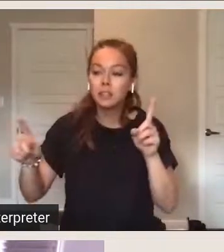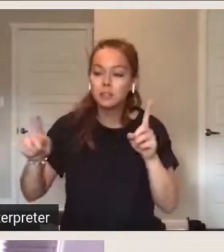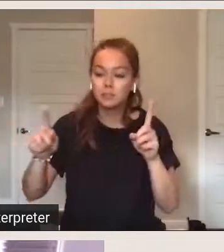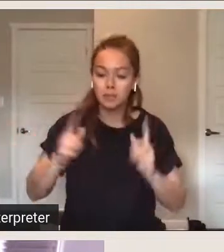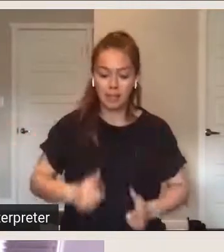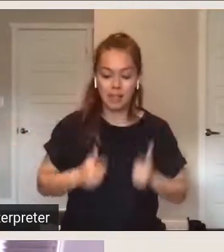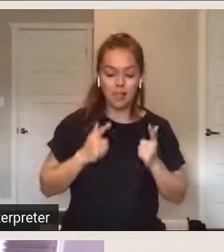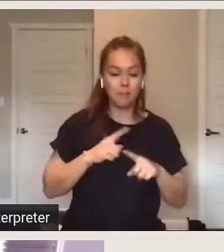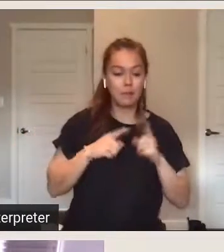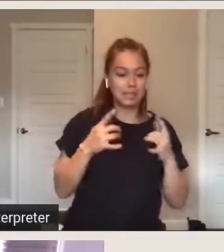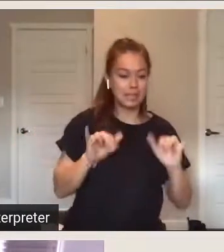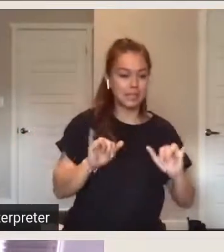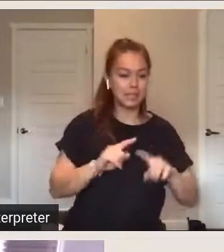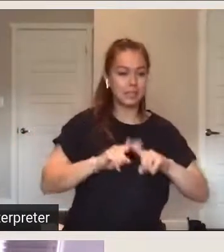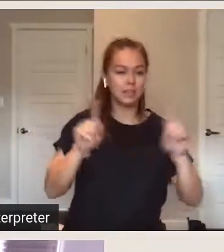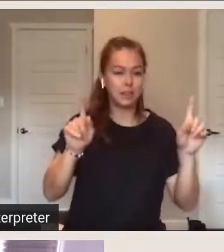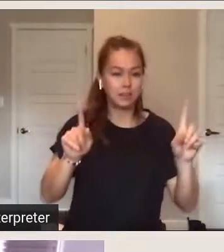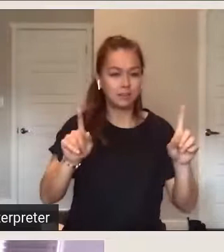way to show.